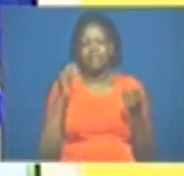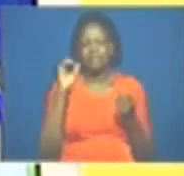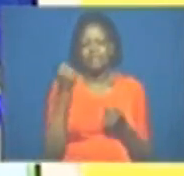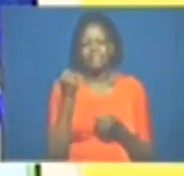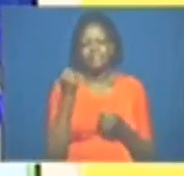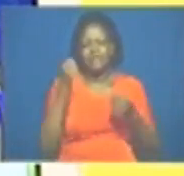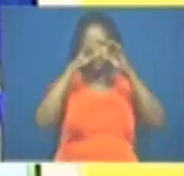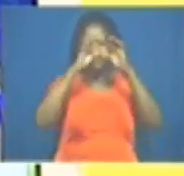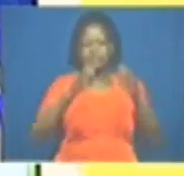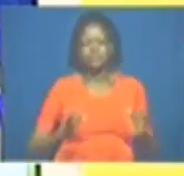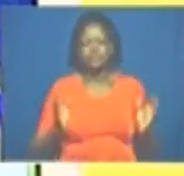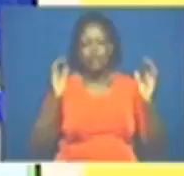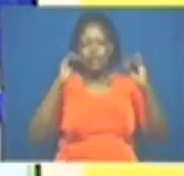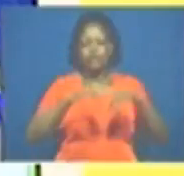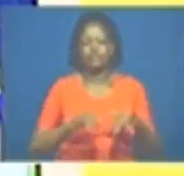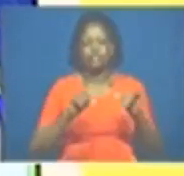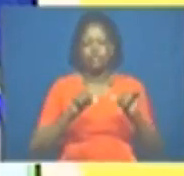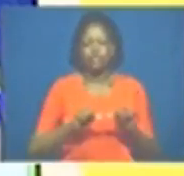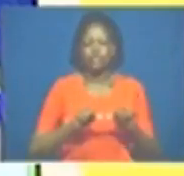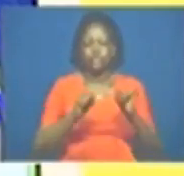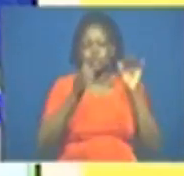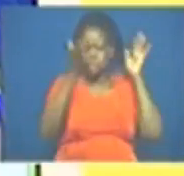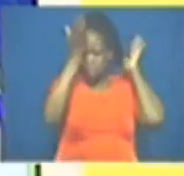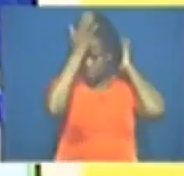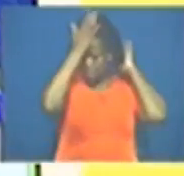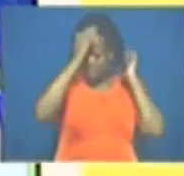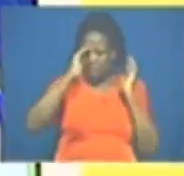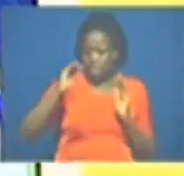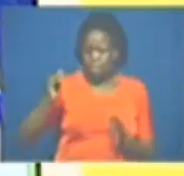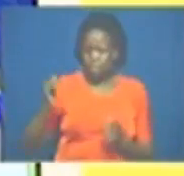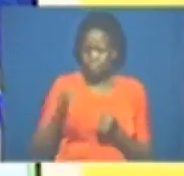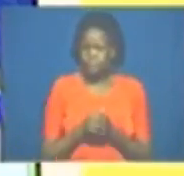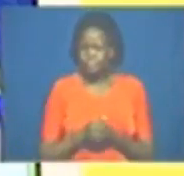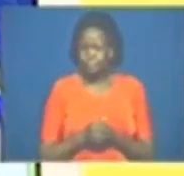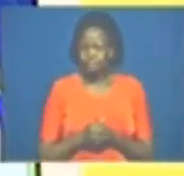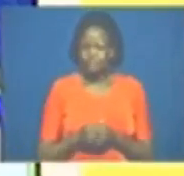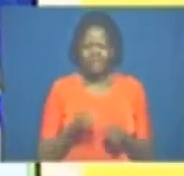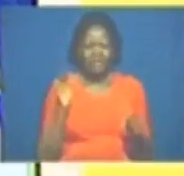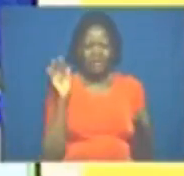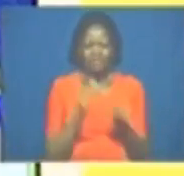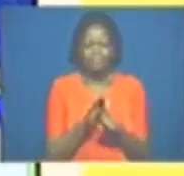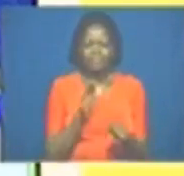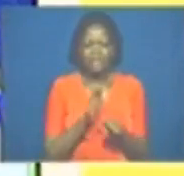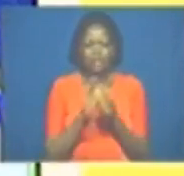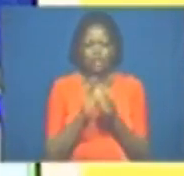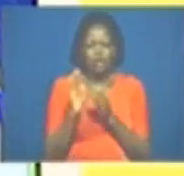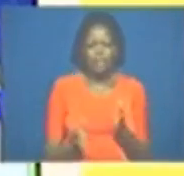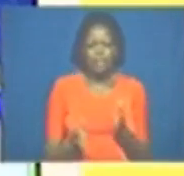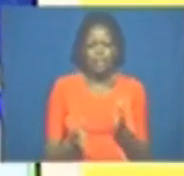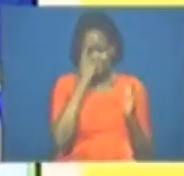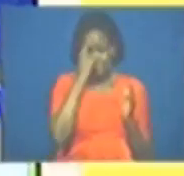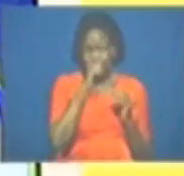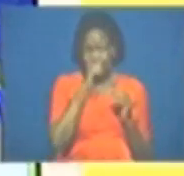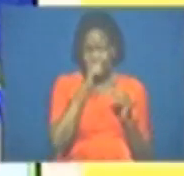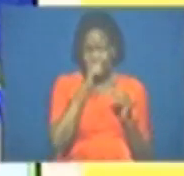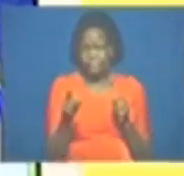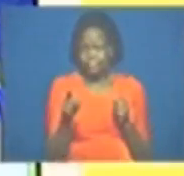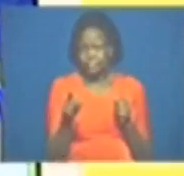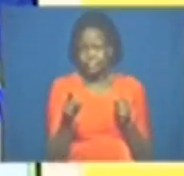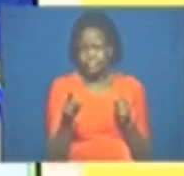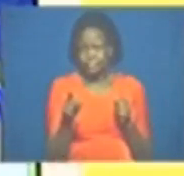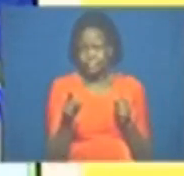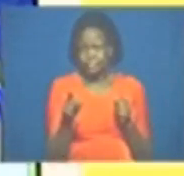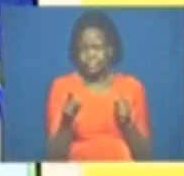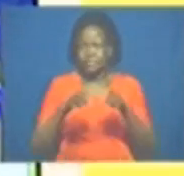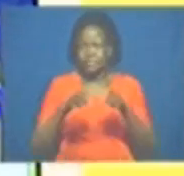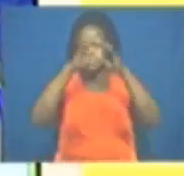off in Kakamega County? So much lined up for you. Of course, even on a lighter note, on the devolution